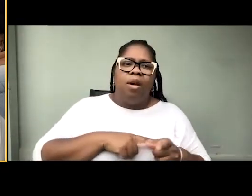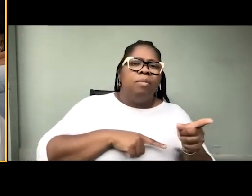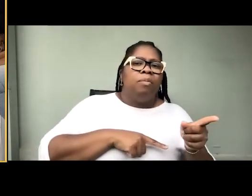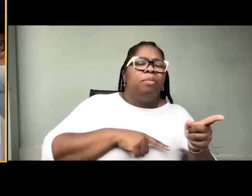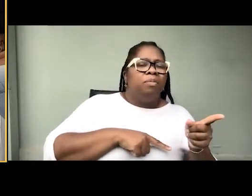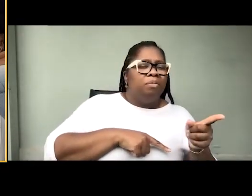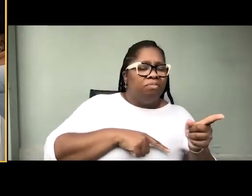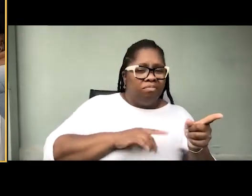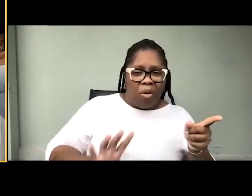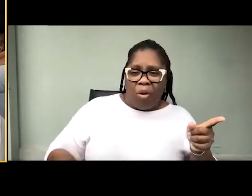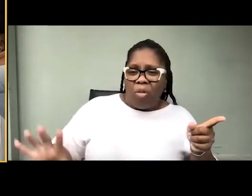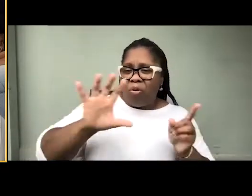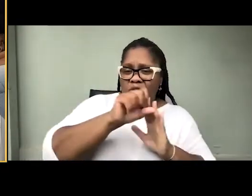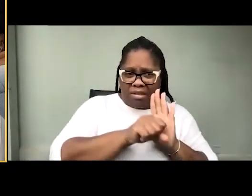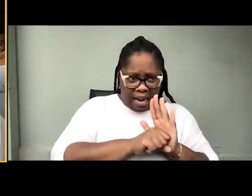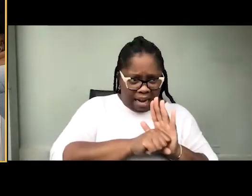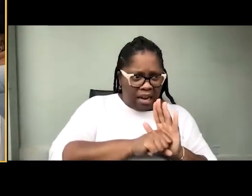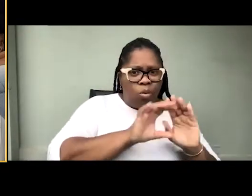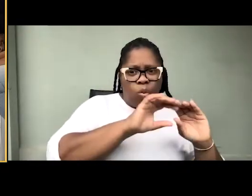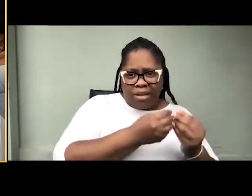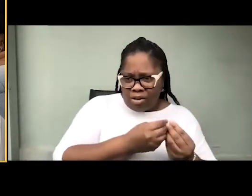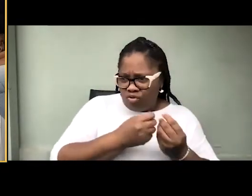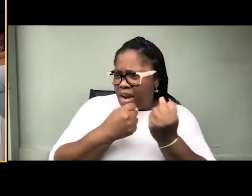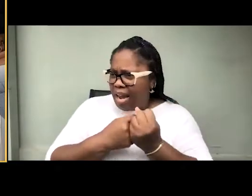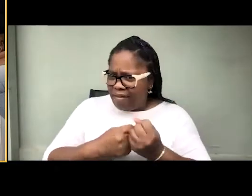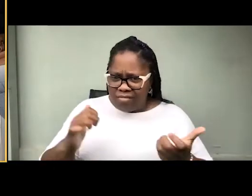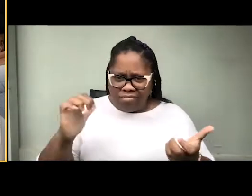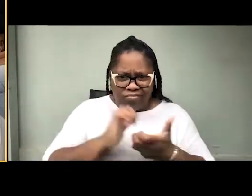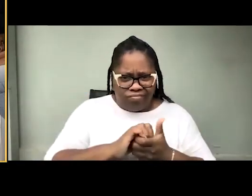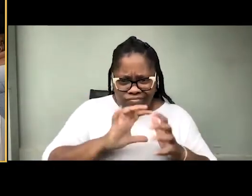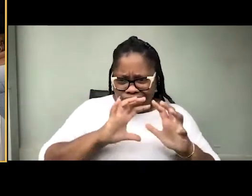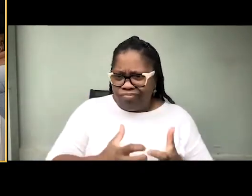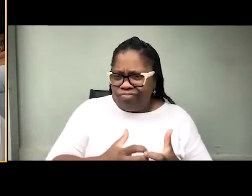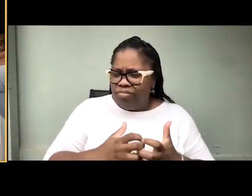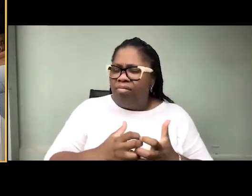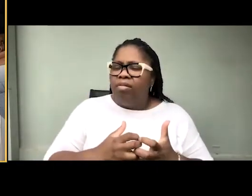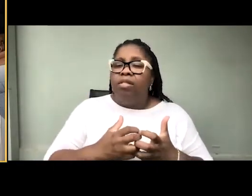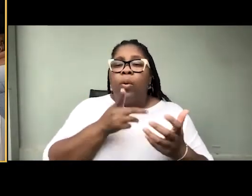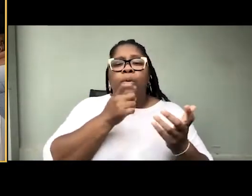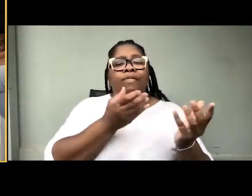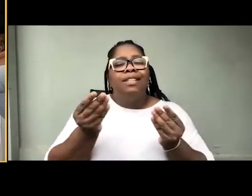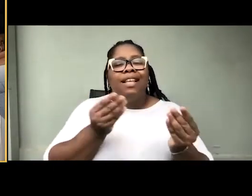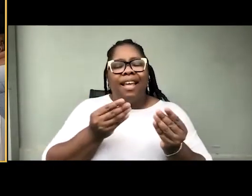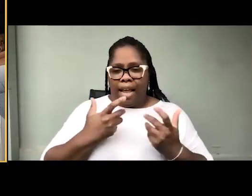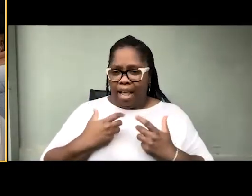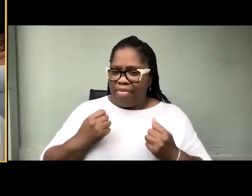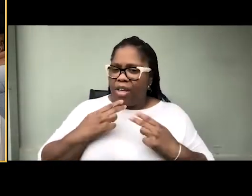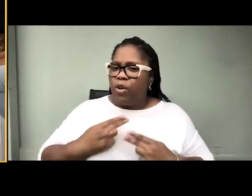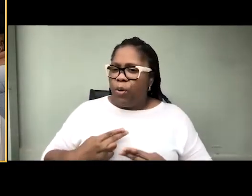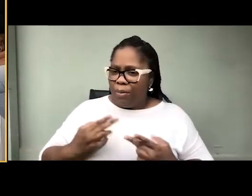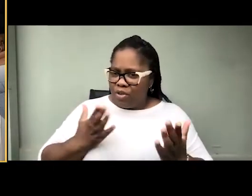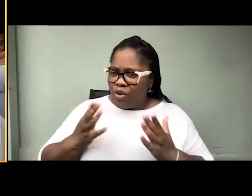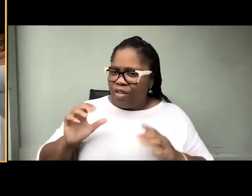from across the state are coming together, facilitated by the Health and Human Services Agency, as